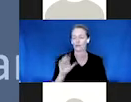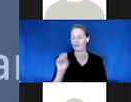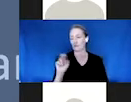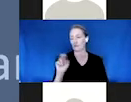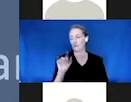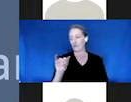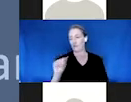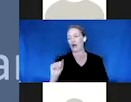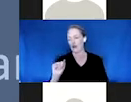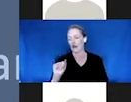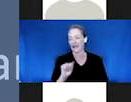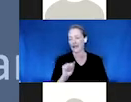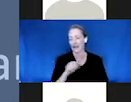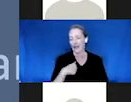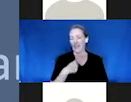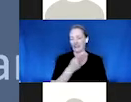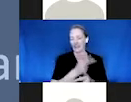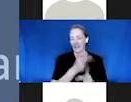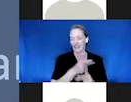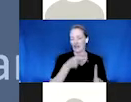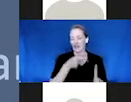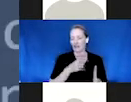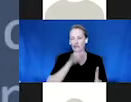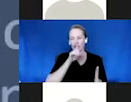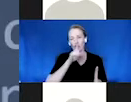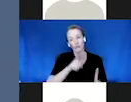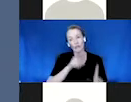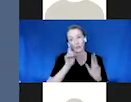story. So let's dive into that real quick.